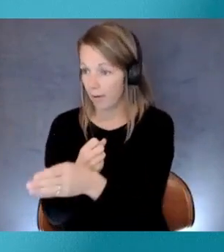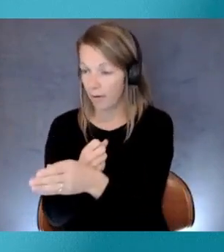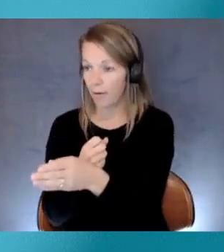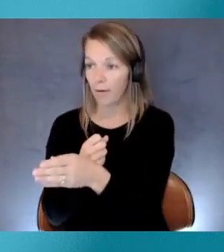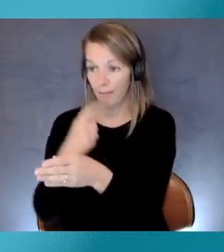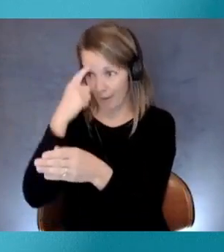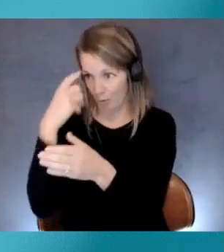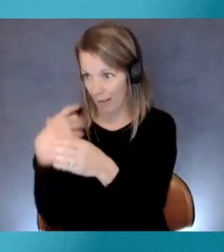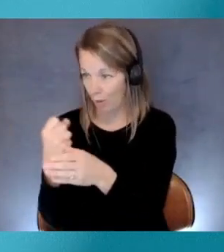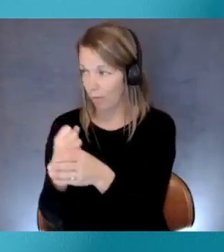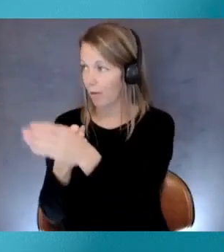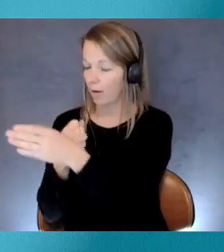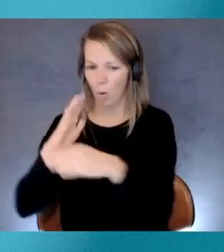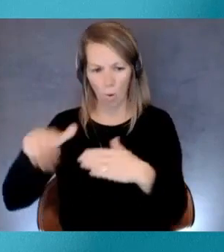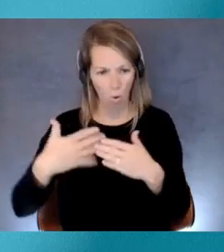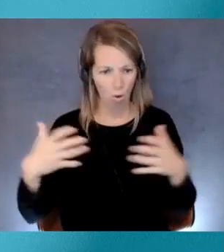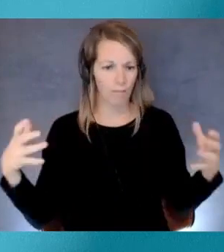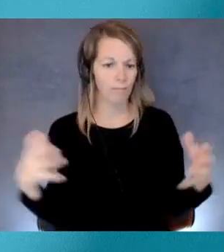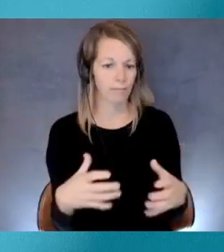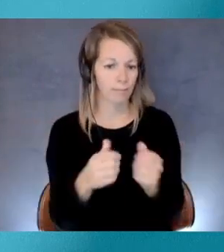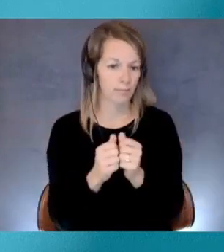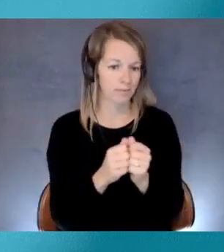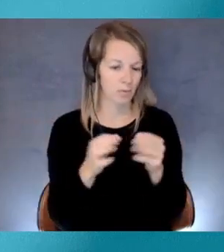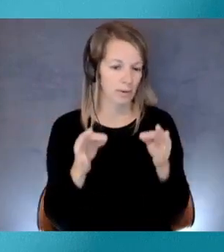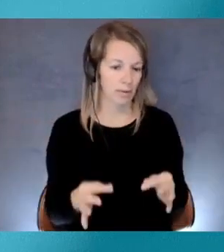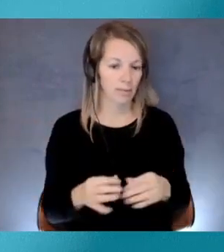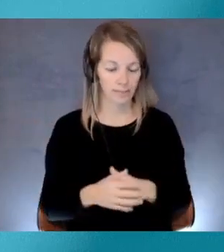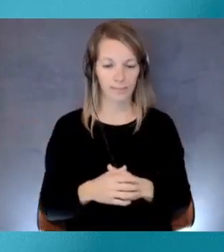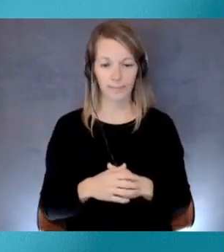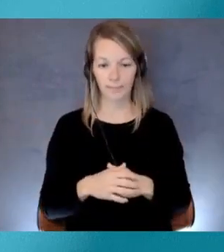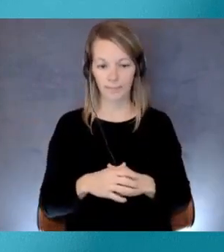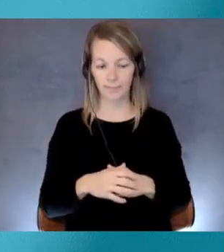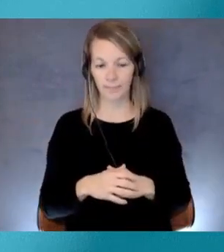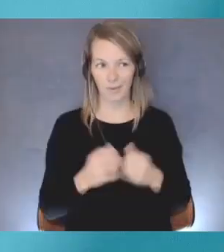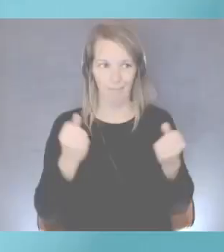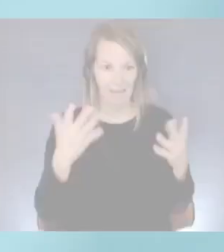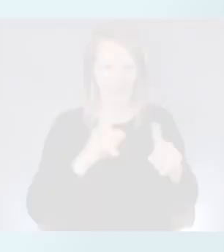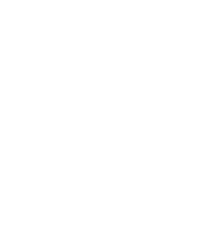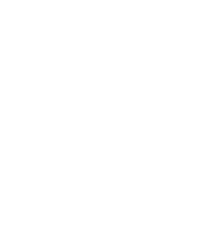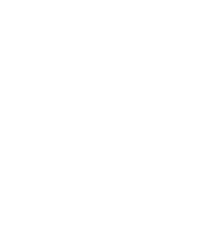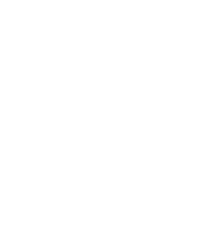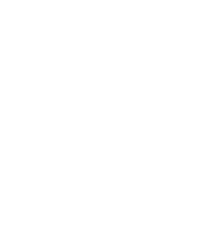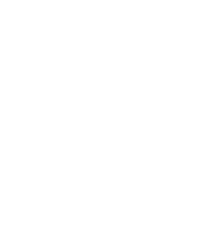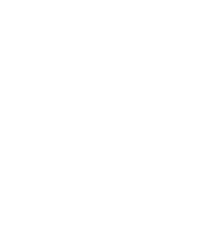mental health professional, so that we're actually making these decisions in a multidisciplinary way, like working together.